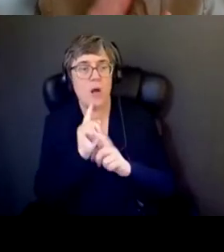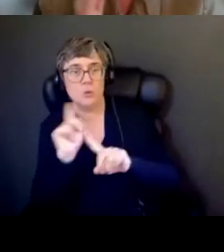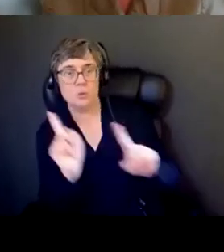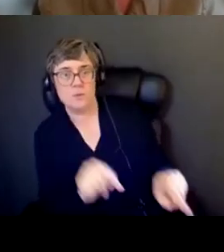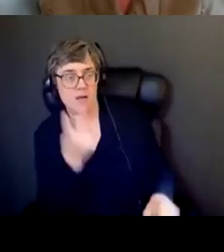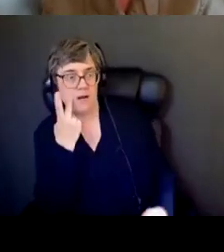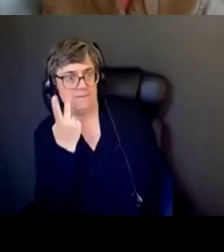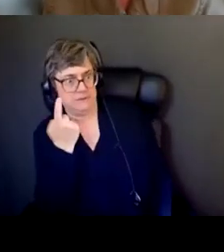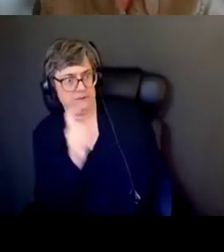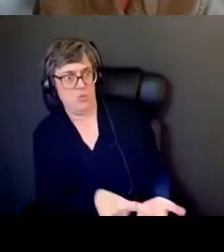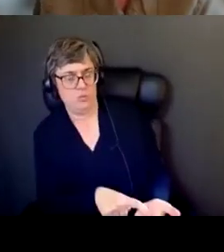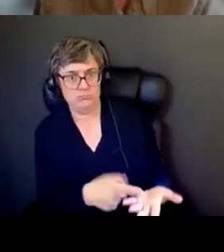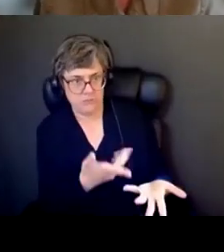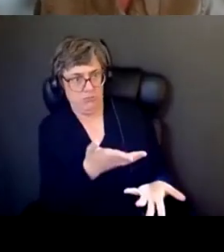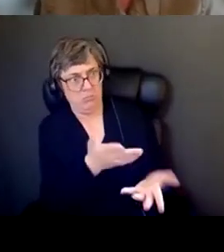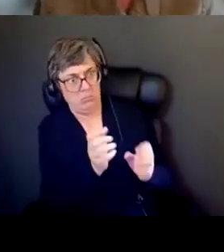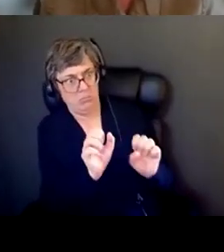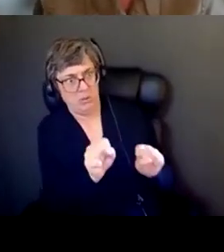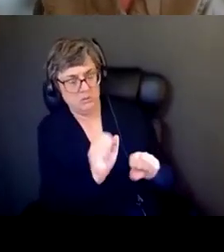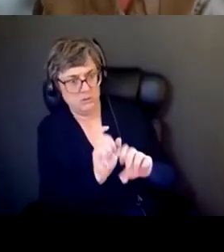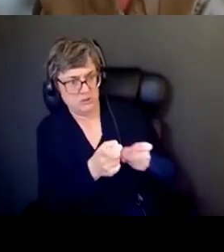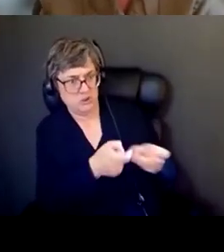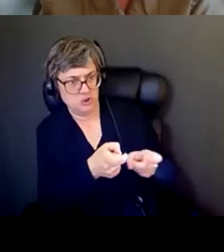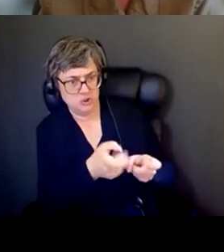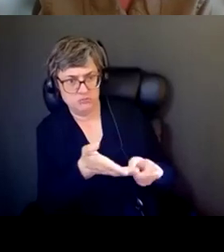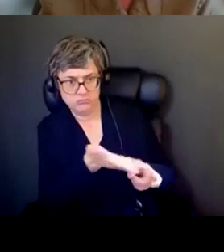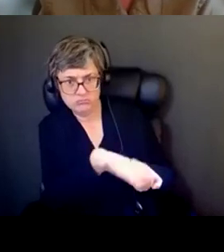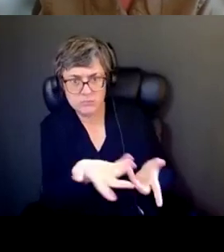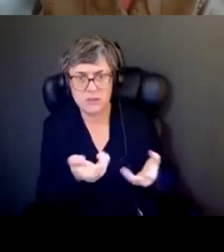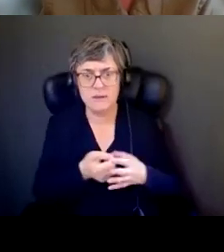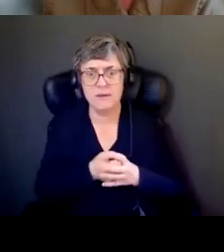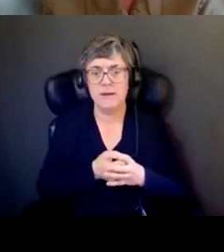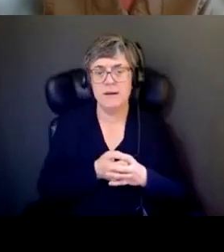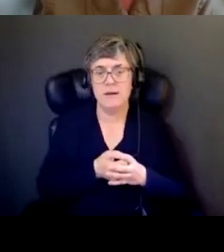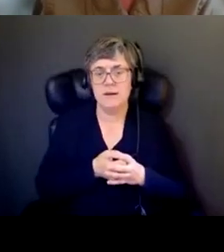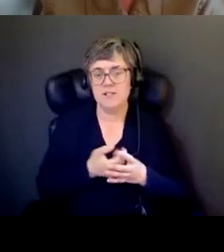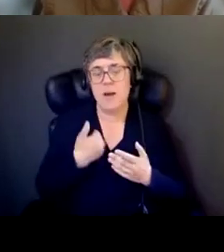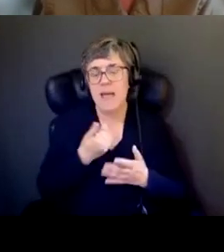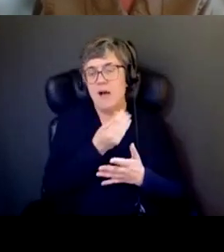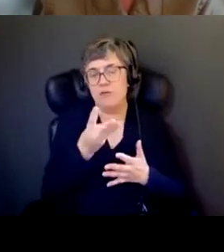I'll pick that as my one thing, even though I have a couple more on my list. Others will cover. Thank you.